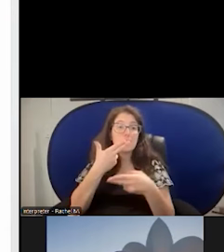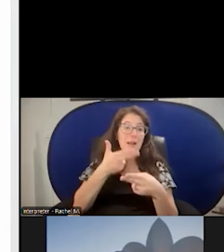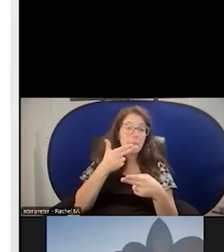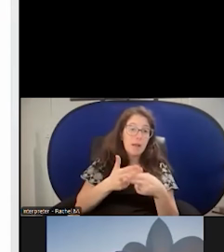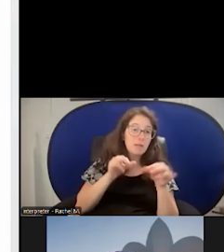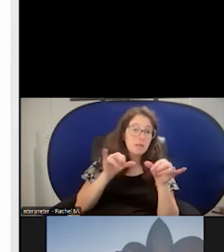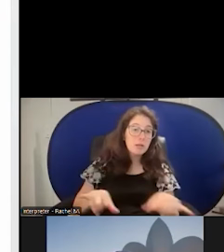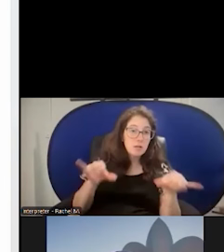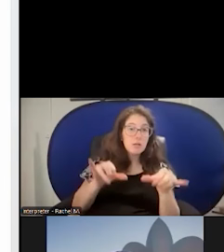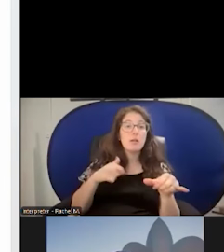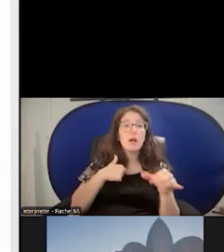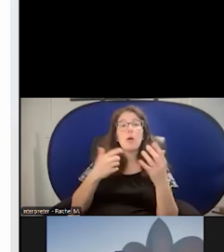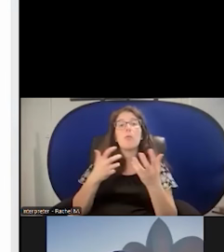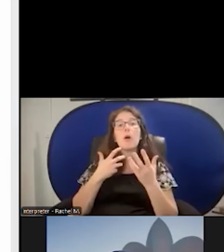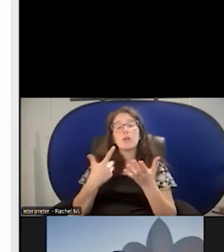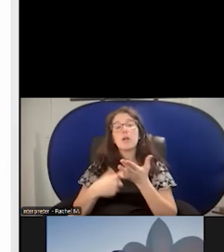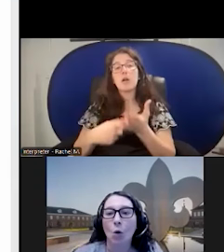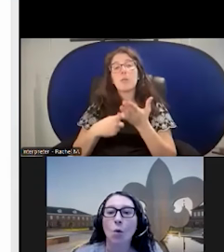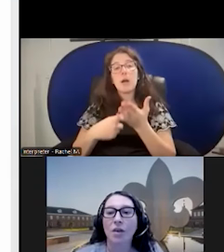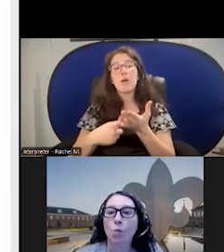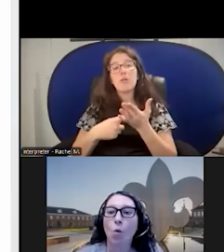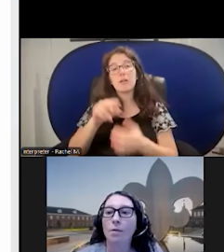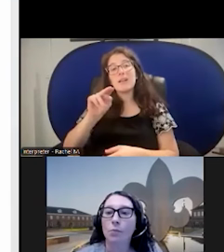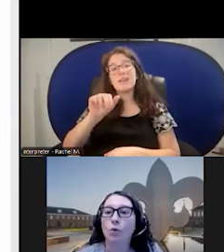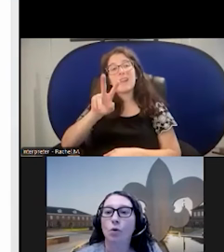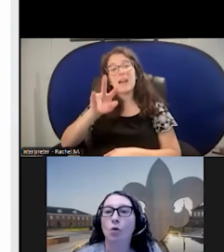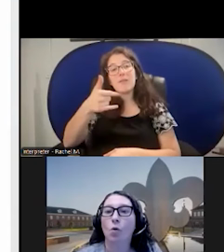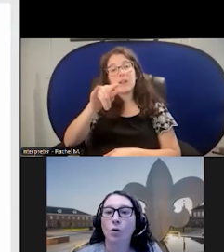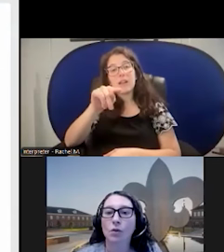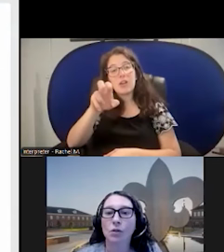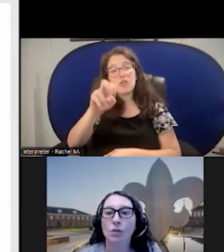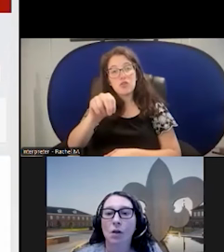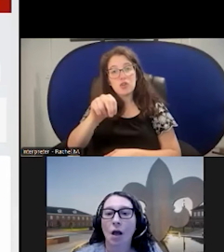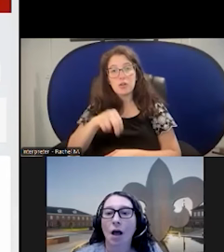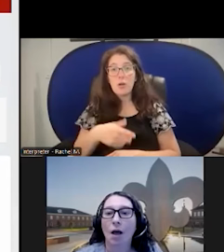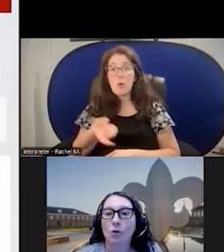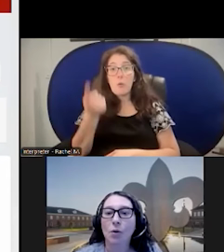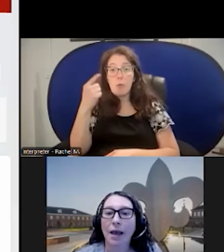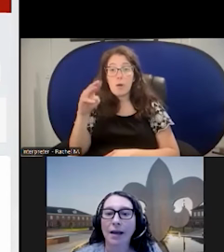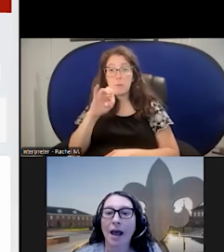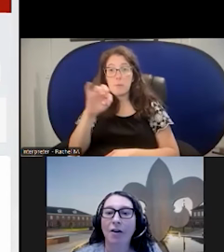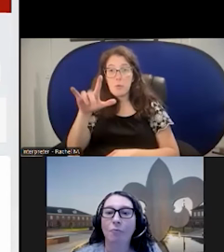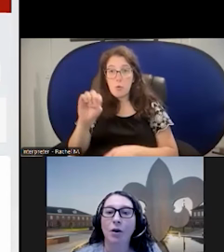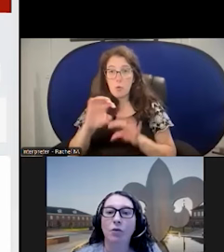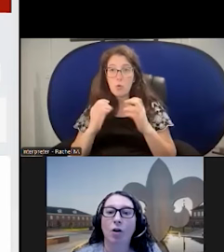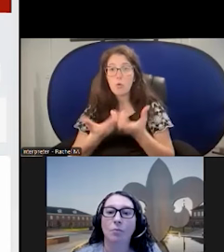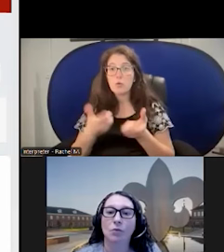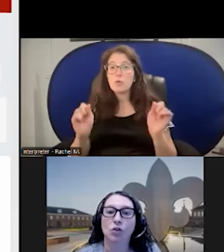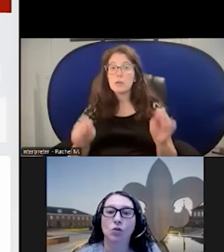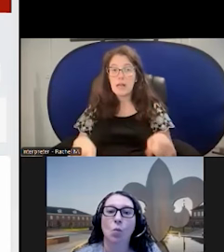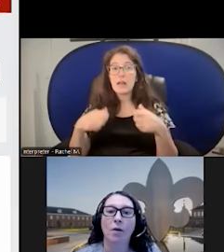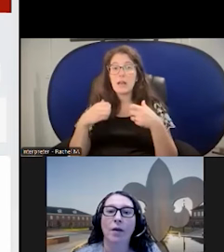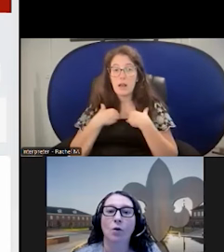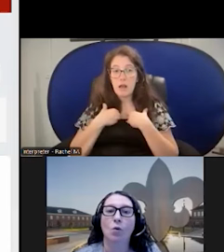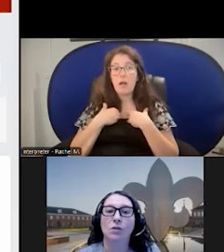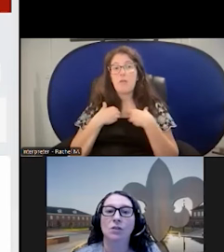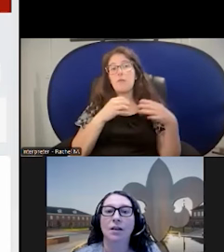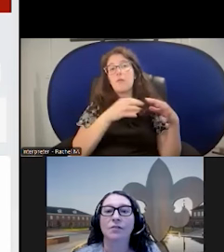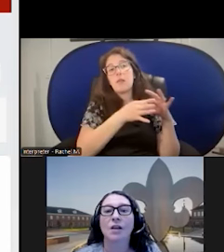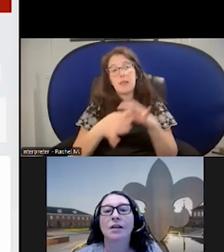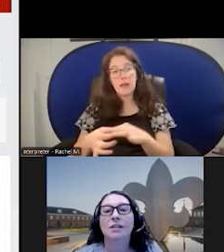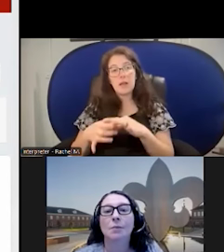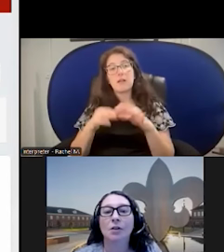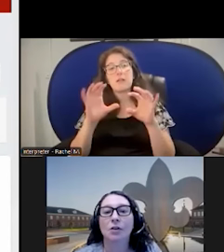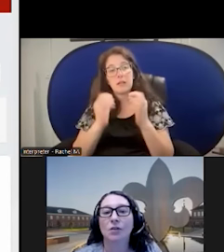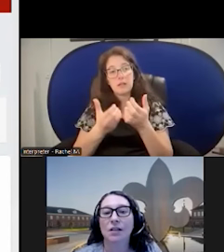navigation and breadcrumbs now. Within one Moodle course, you can have breadcrumbs to where that course